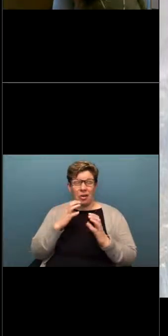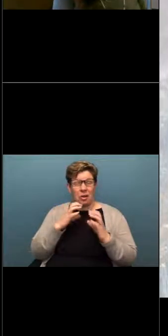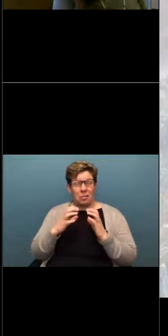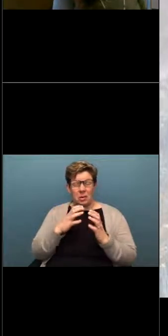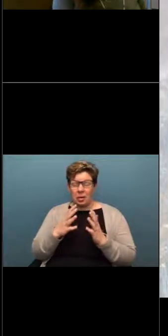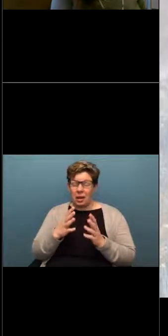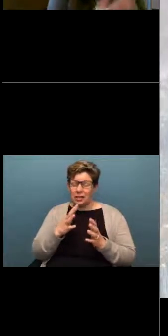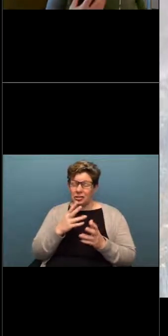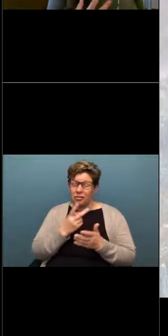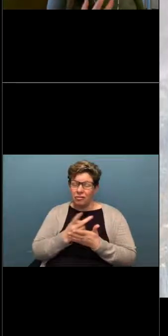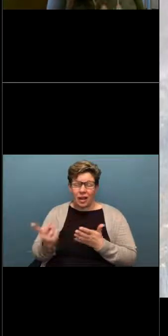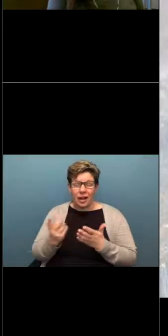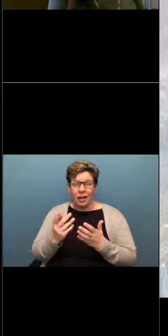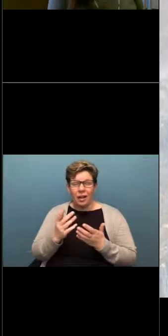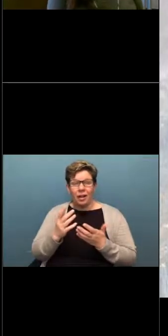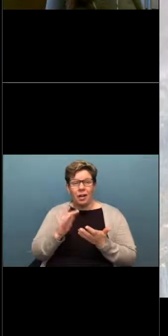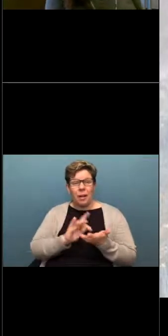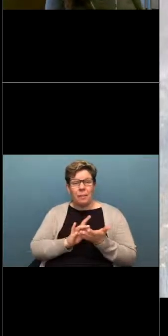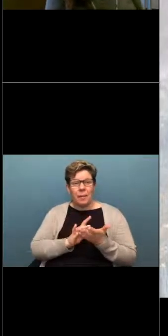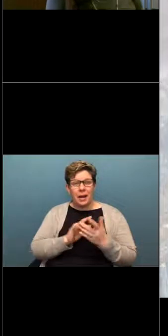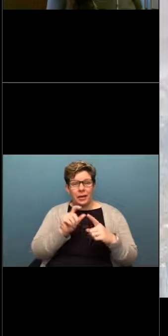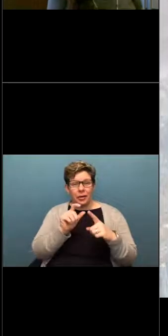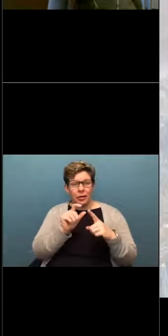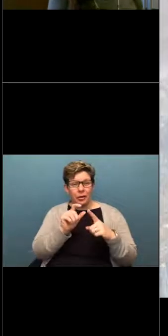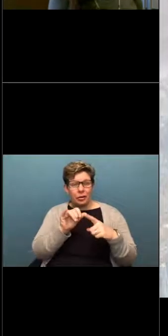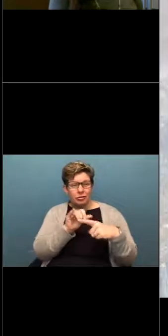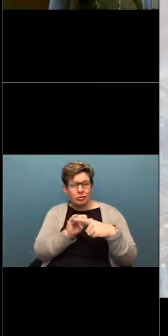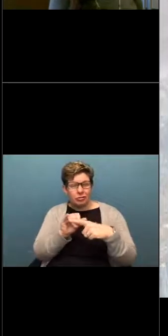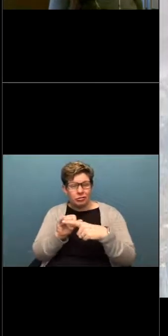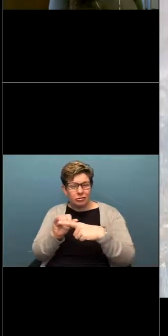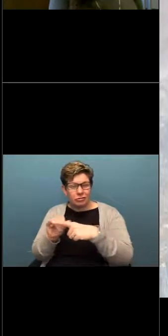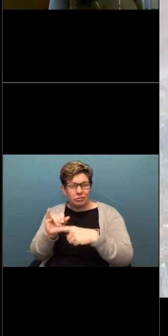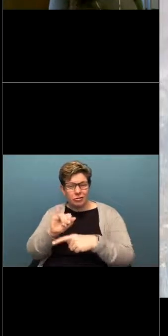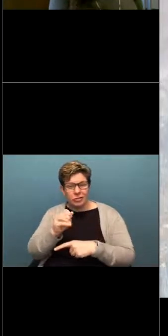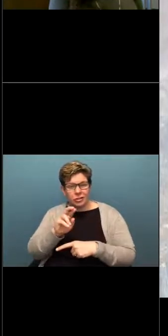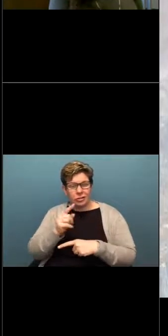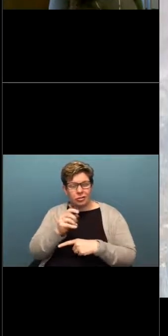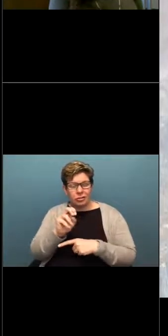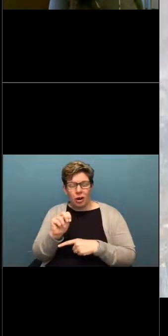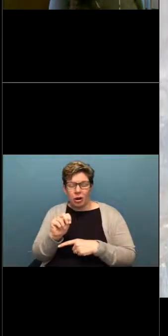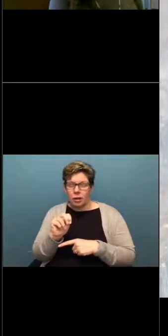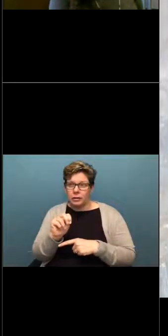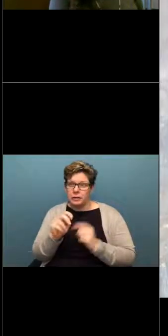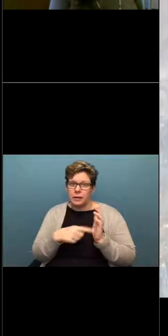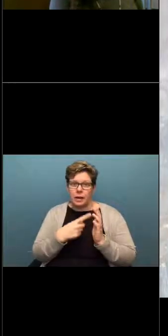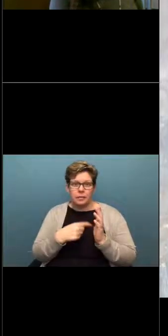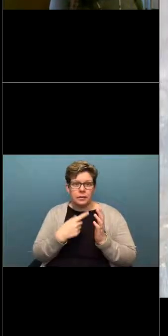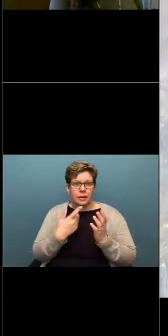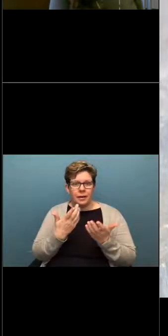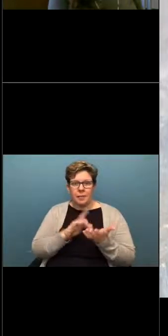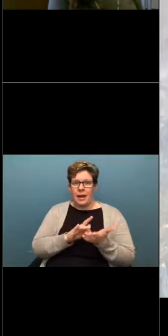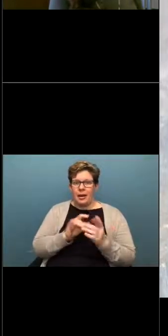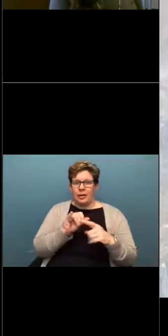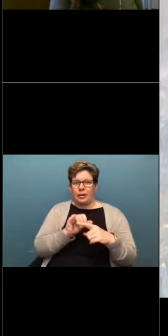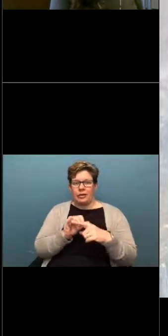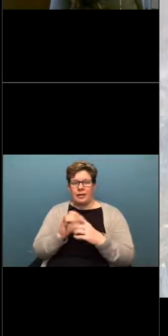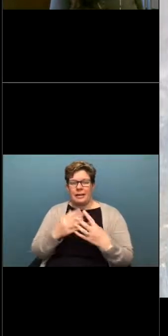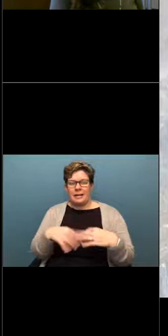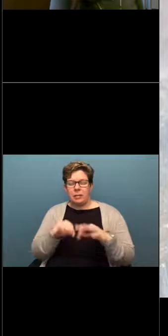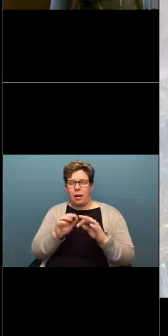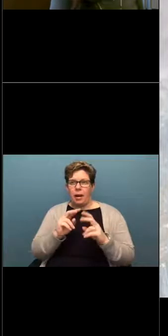second language, and I may have already used medical jargon even in this talk. It's something that's really important. I'm trying to be